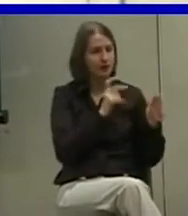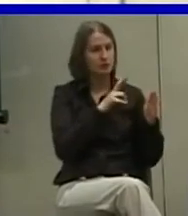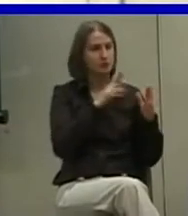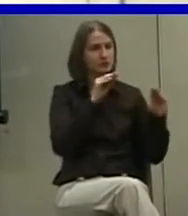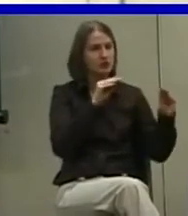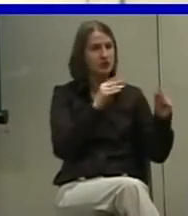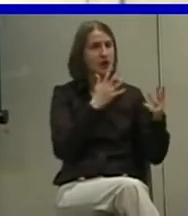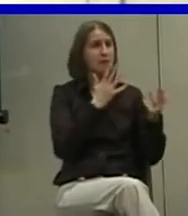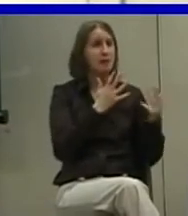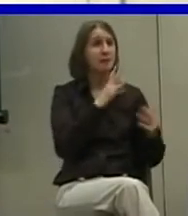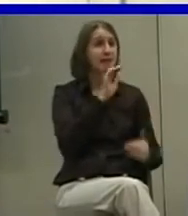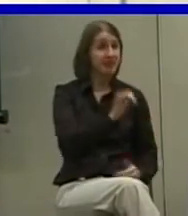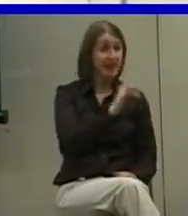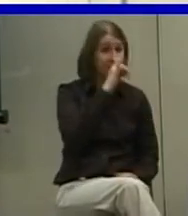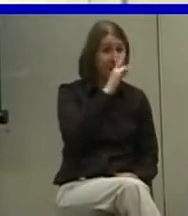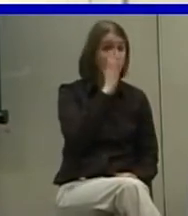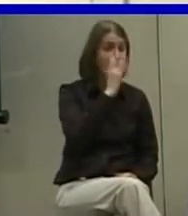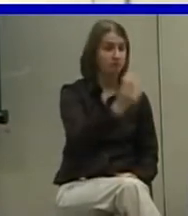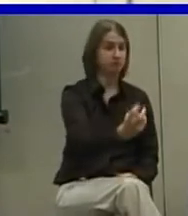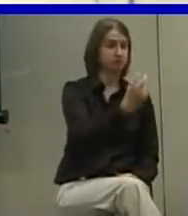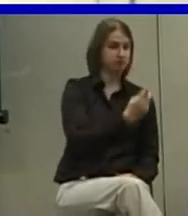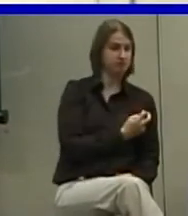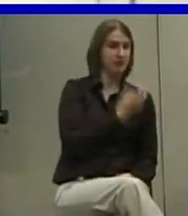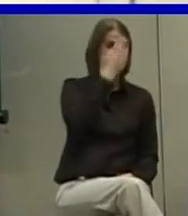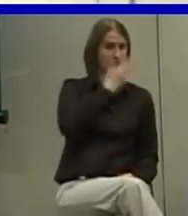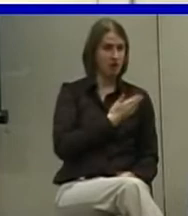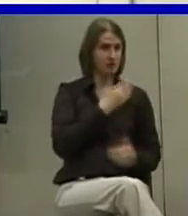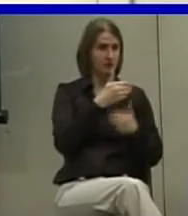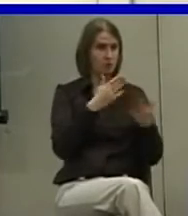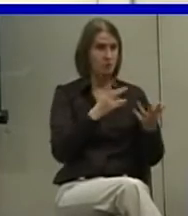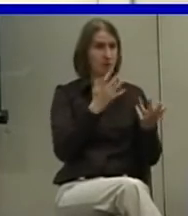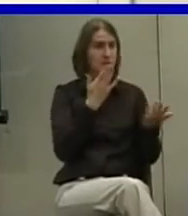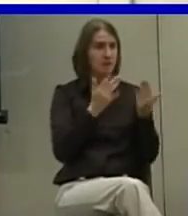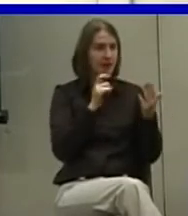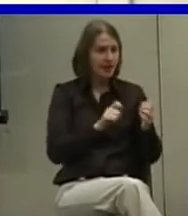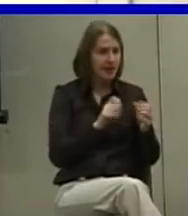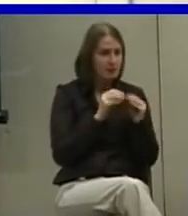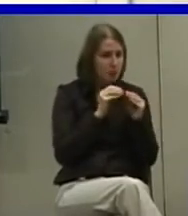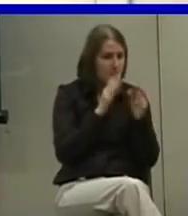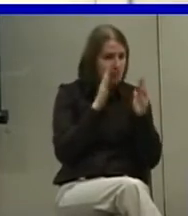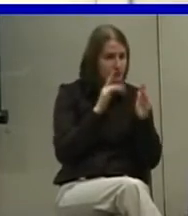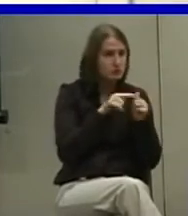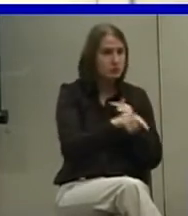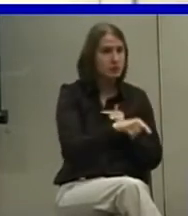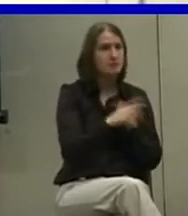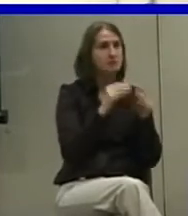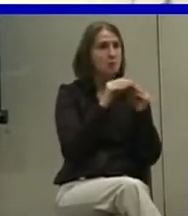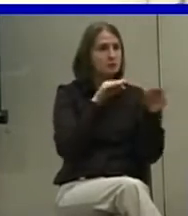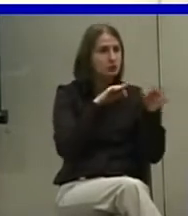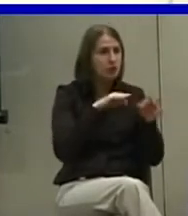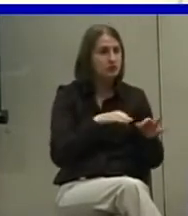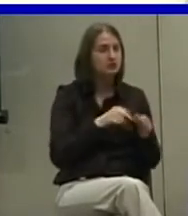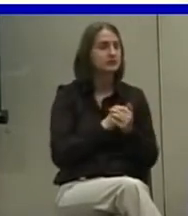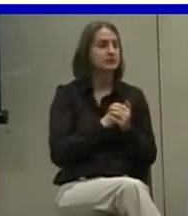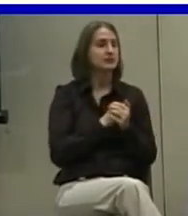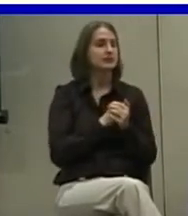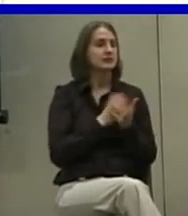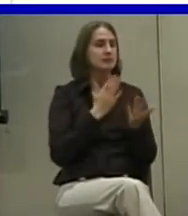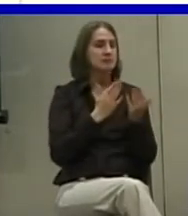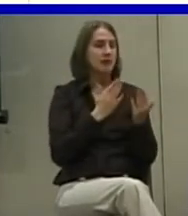the front of the room where I could be on him more often to give him more intensive instruction. Maybe I'd change the routines a little bit so that we used